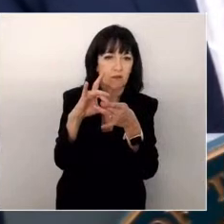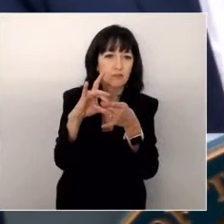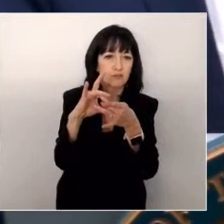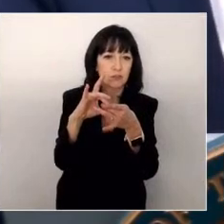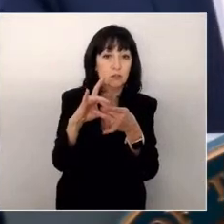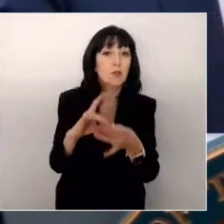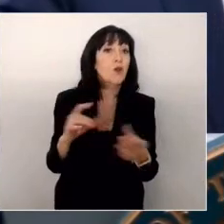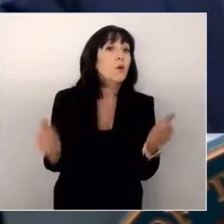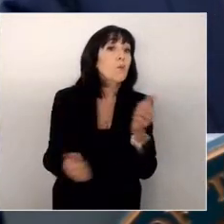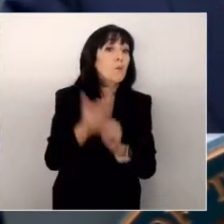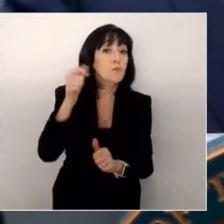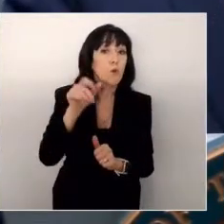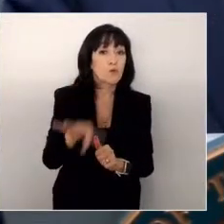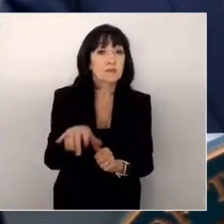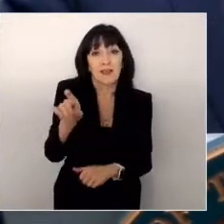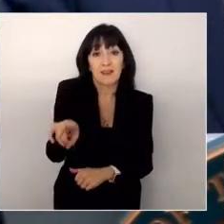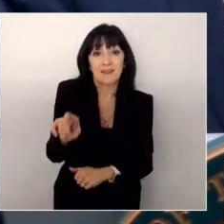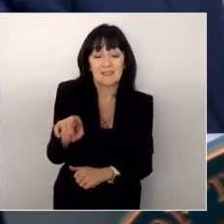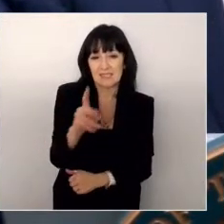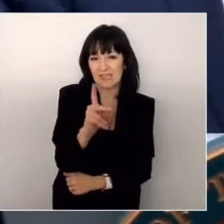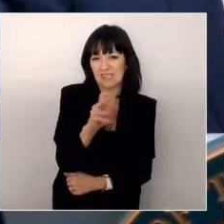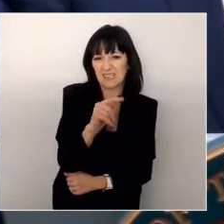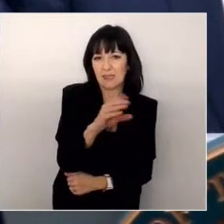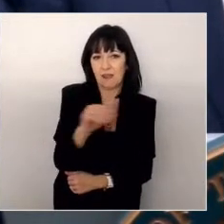Kent and Sussex counties.